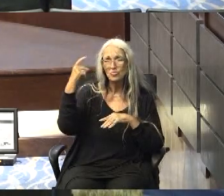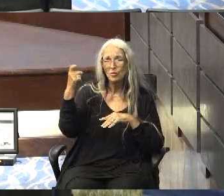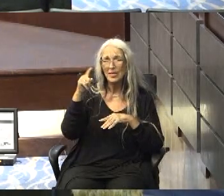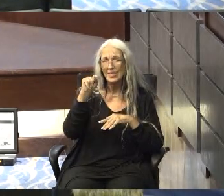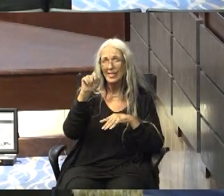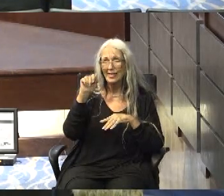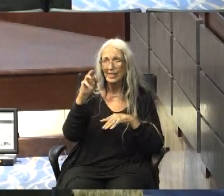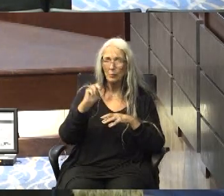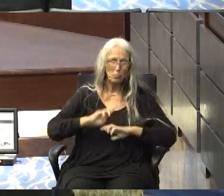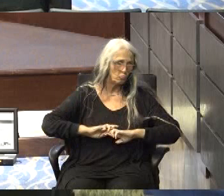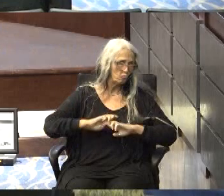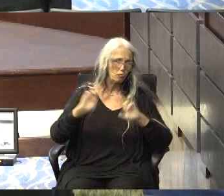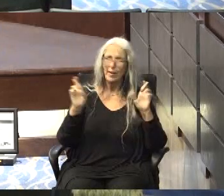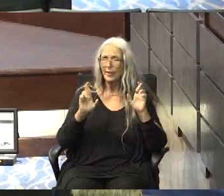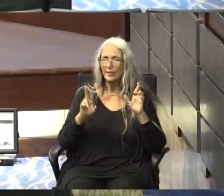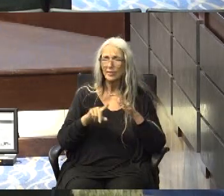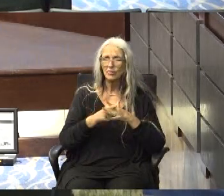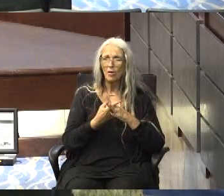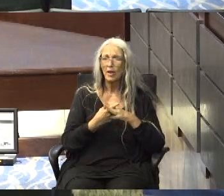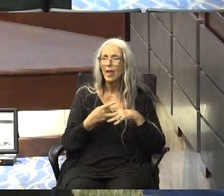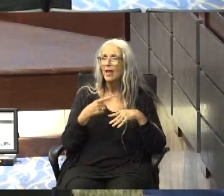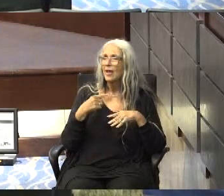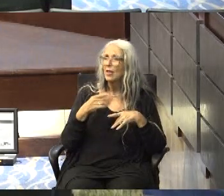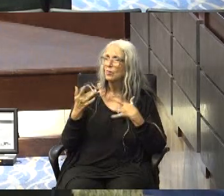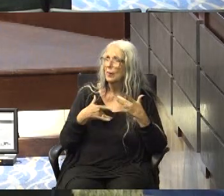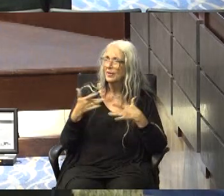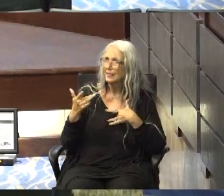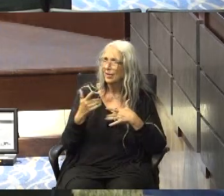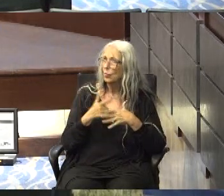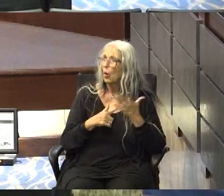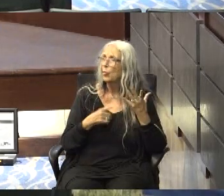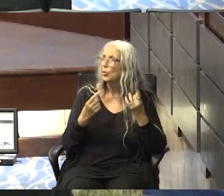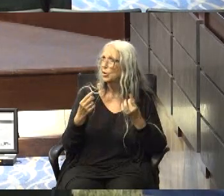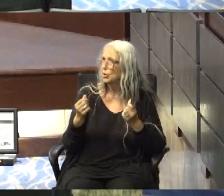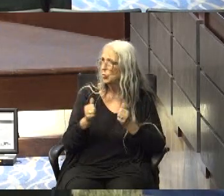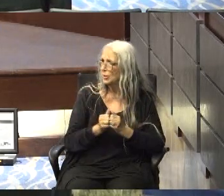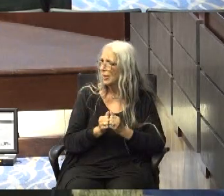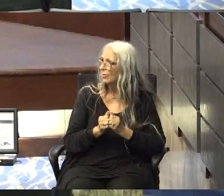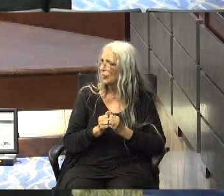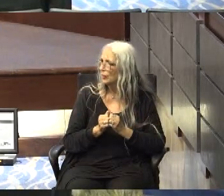to go. And so I'm really excited about what we're going to be able to deliver here together, guys.